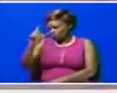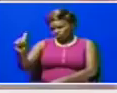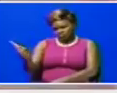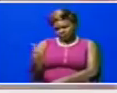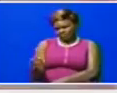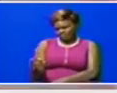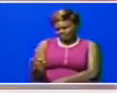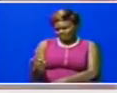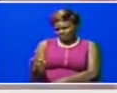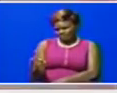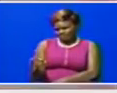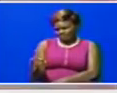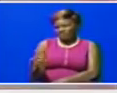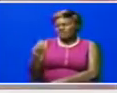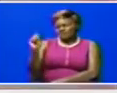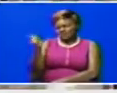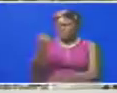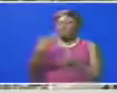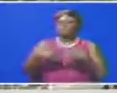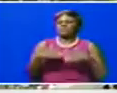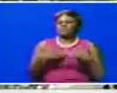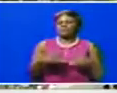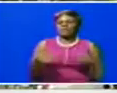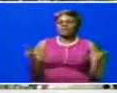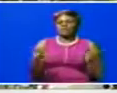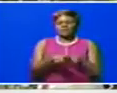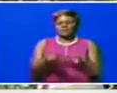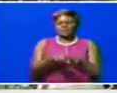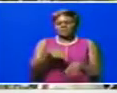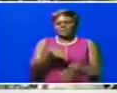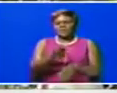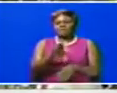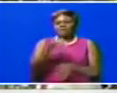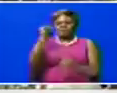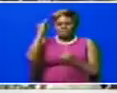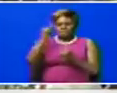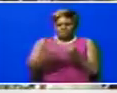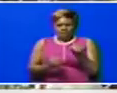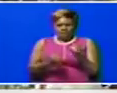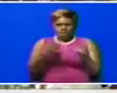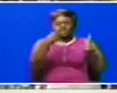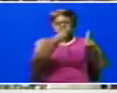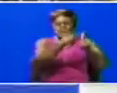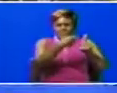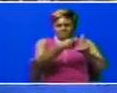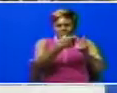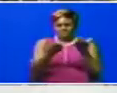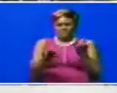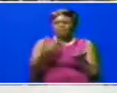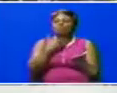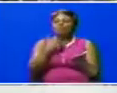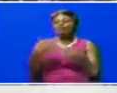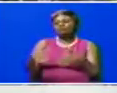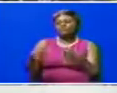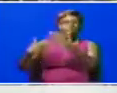a few other people around him. It's about Kenyans as a whole. He also is going through his last term, so he may want to leave a